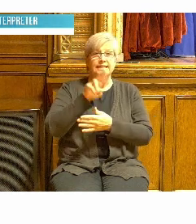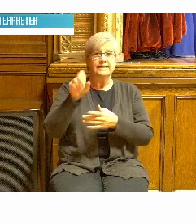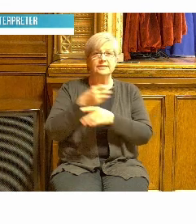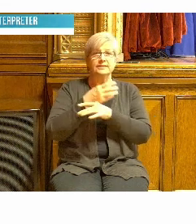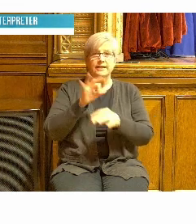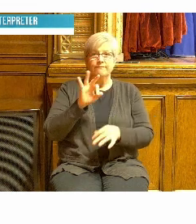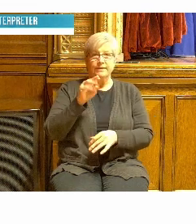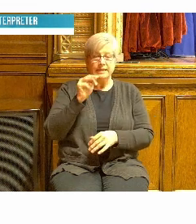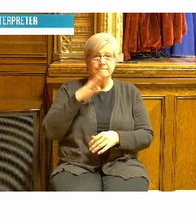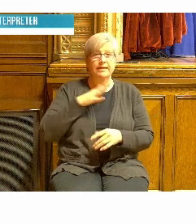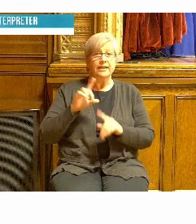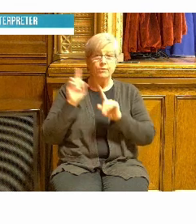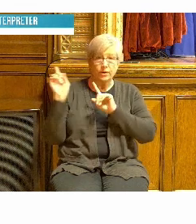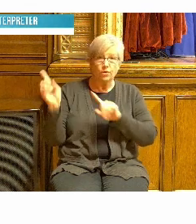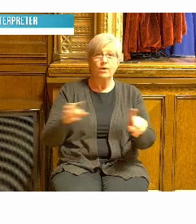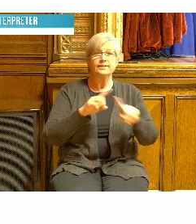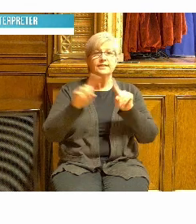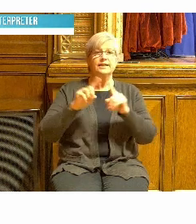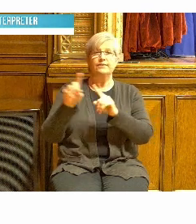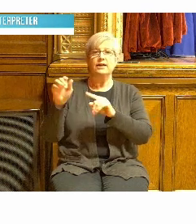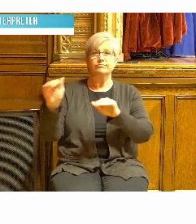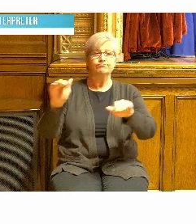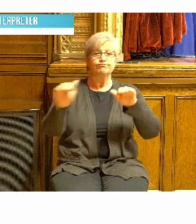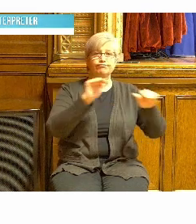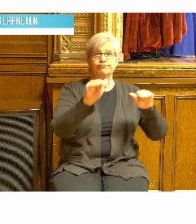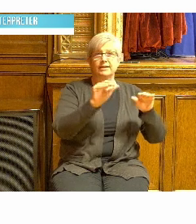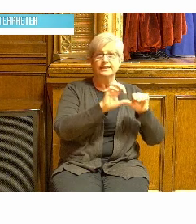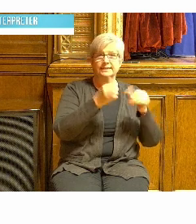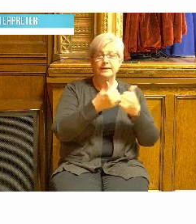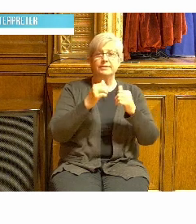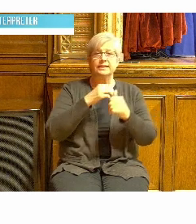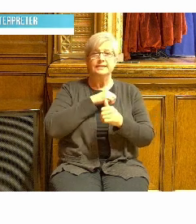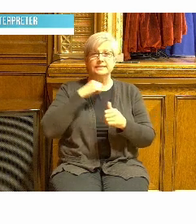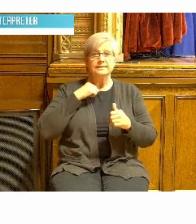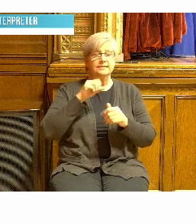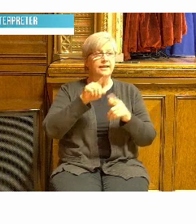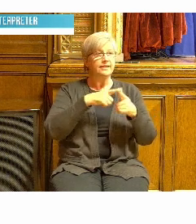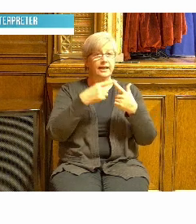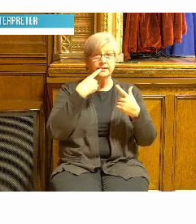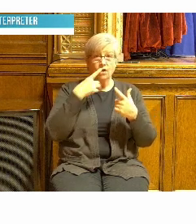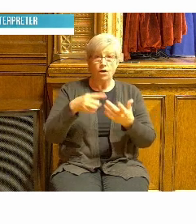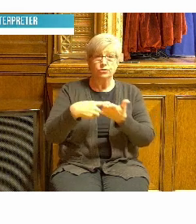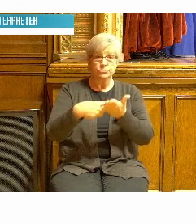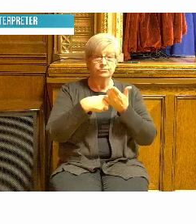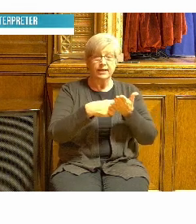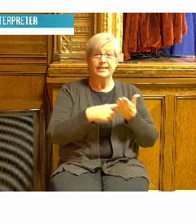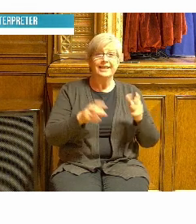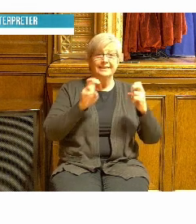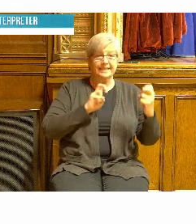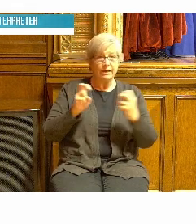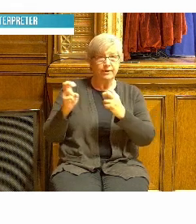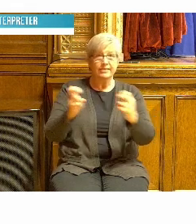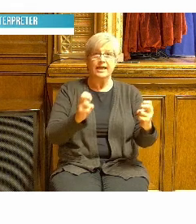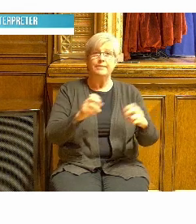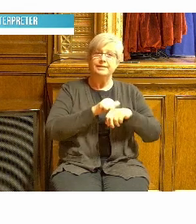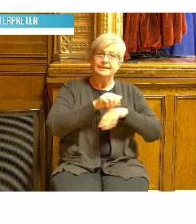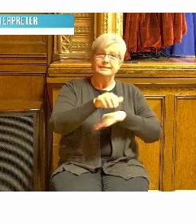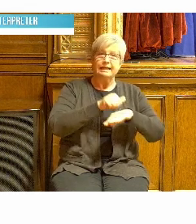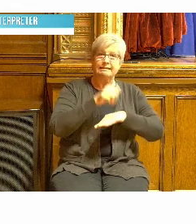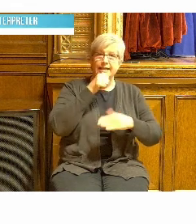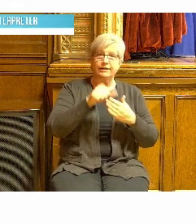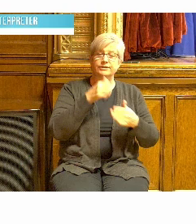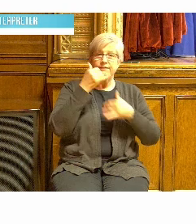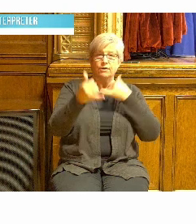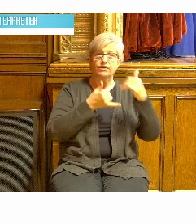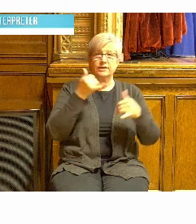freedmen. They went around to different legislators and the Assembly and State Senate. They talked to them, they sat with them, they sent letters and phone